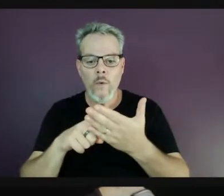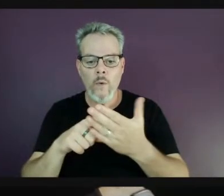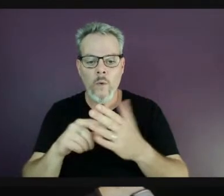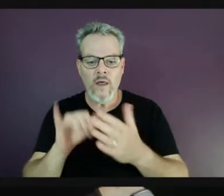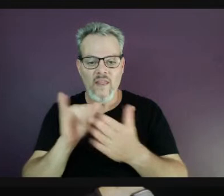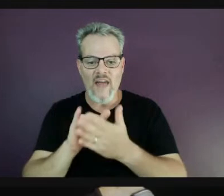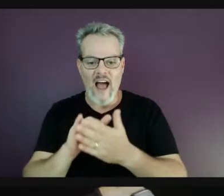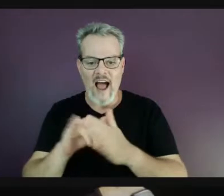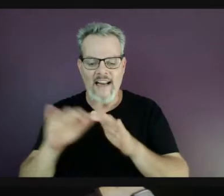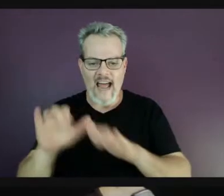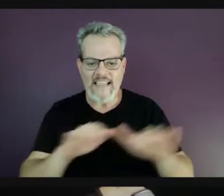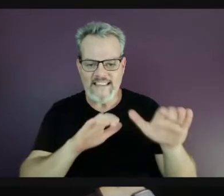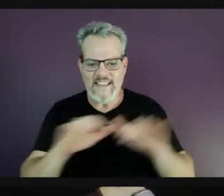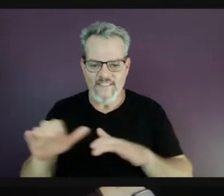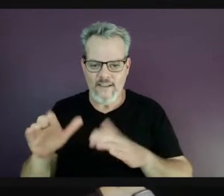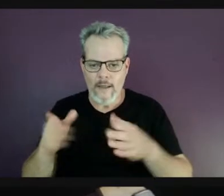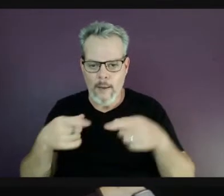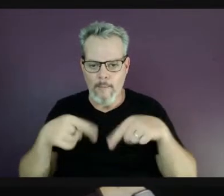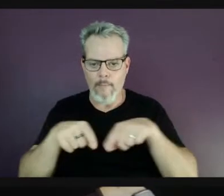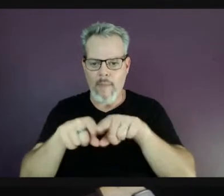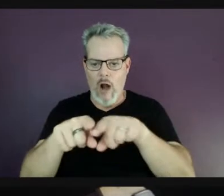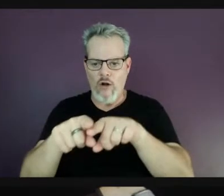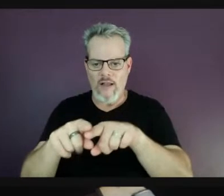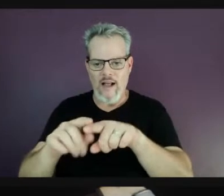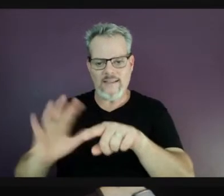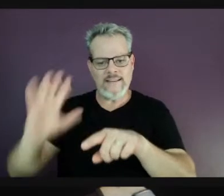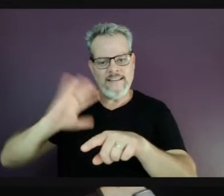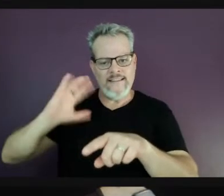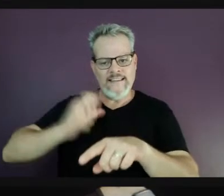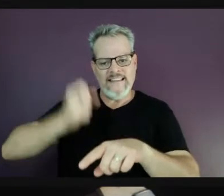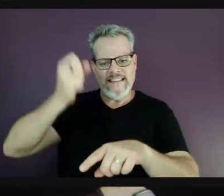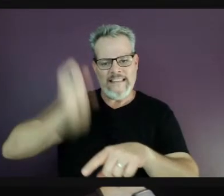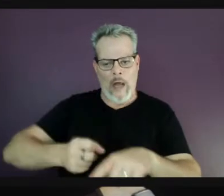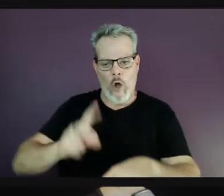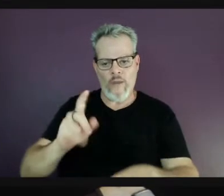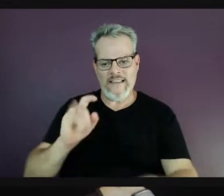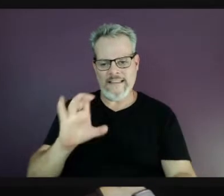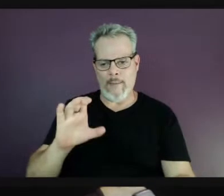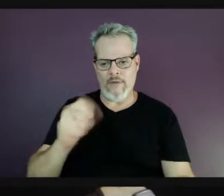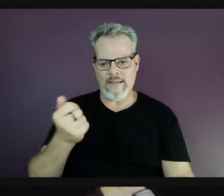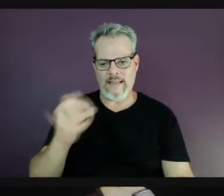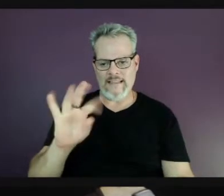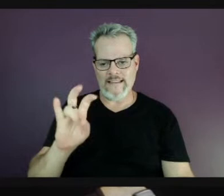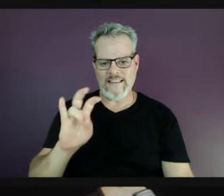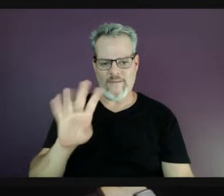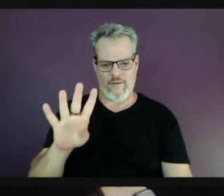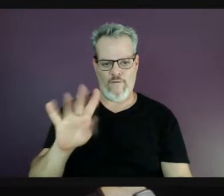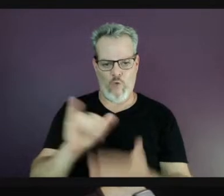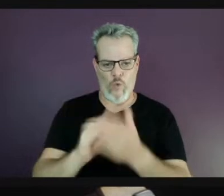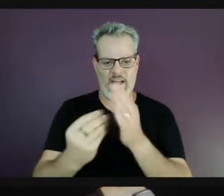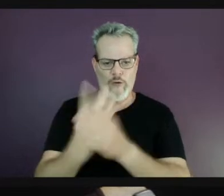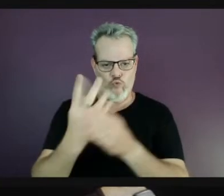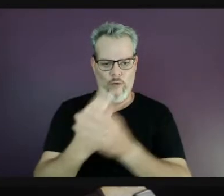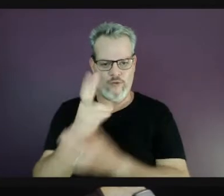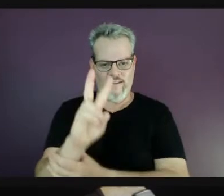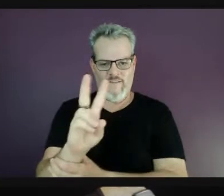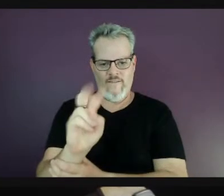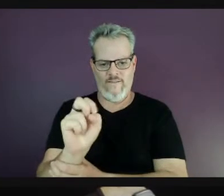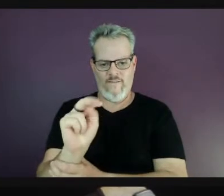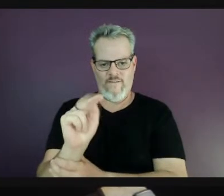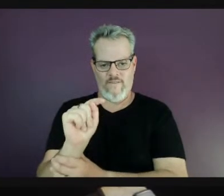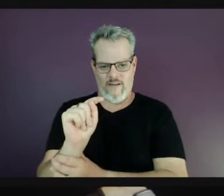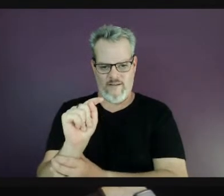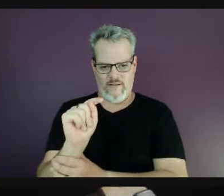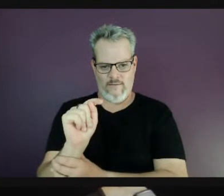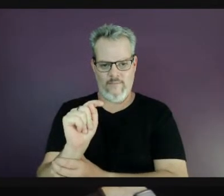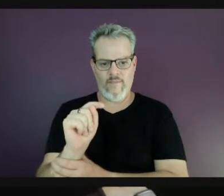but slightly south of this December 1974 eruption events. So this December 74 eruption area